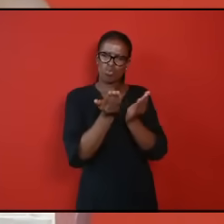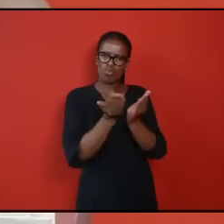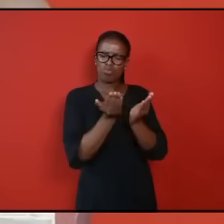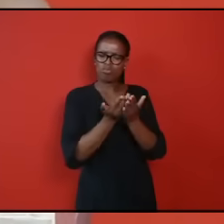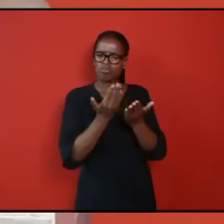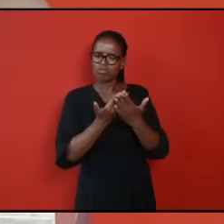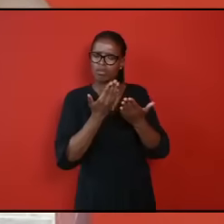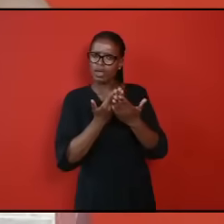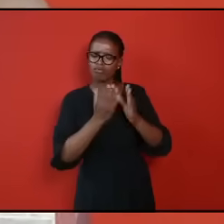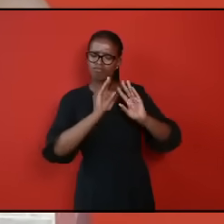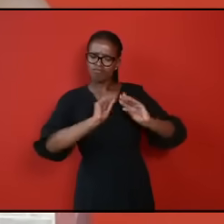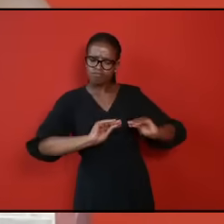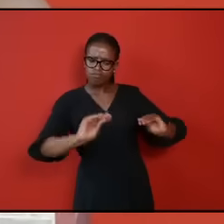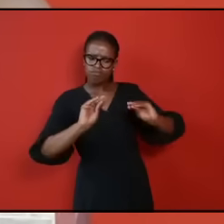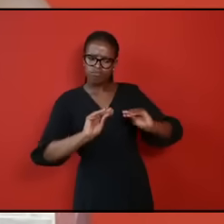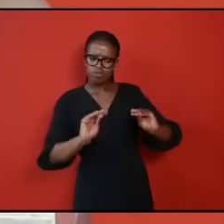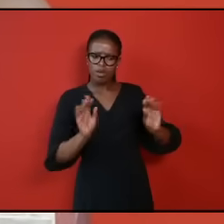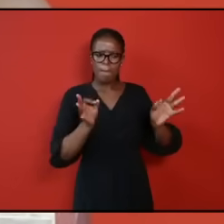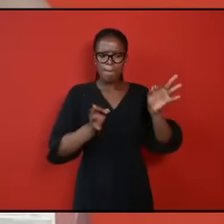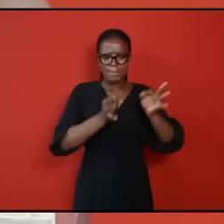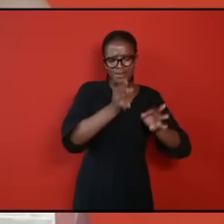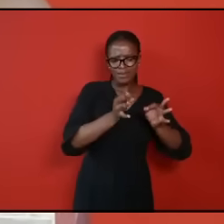how coalitions work.